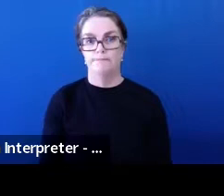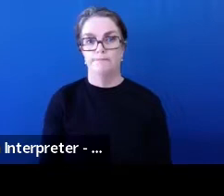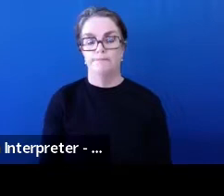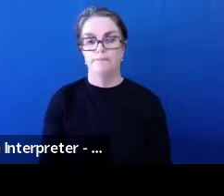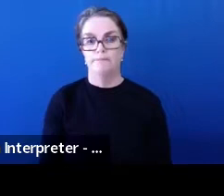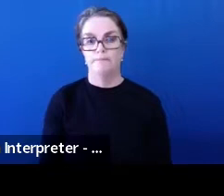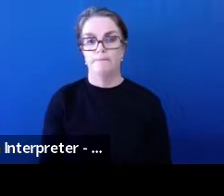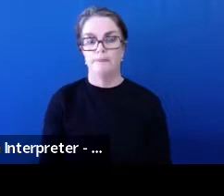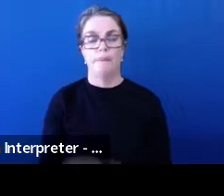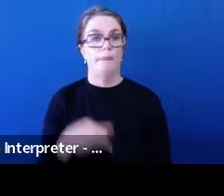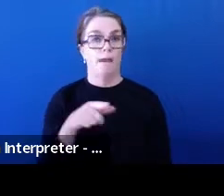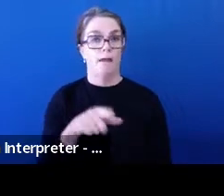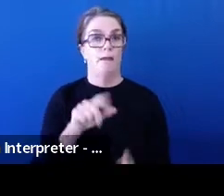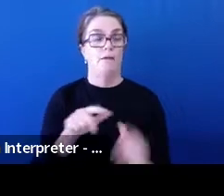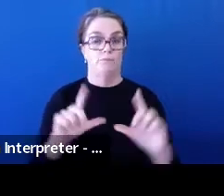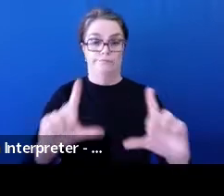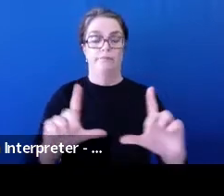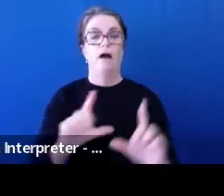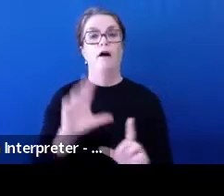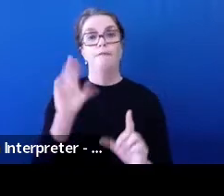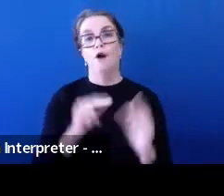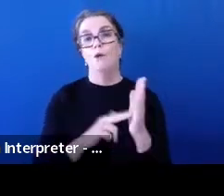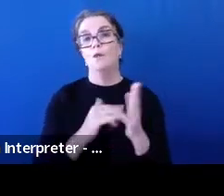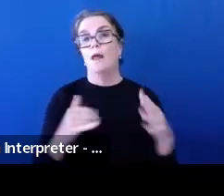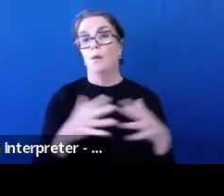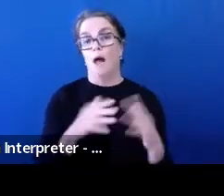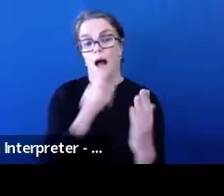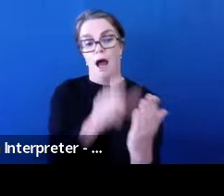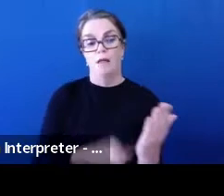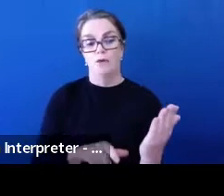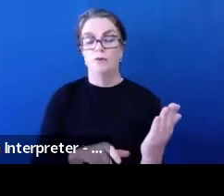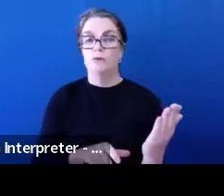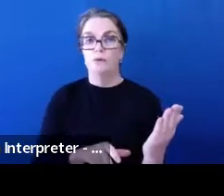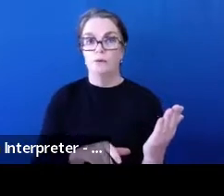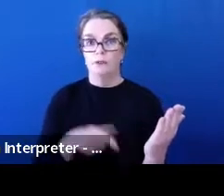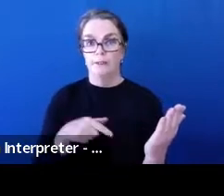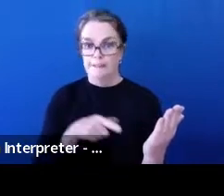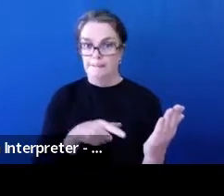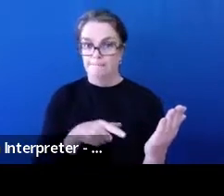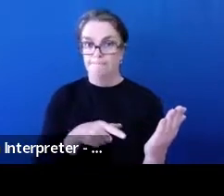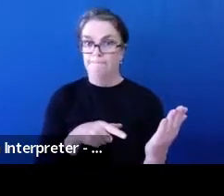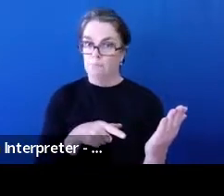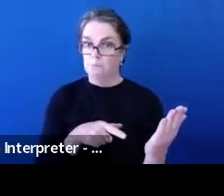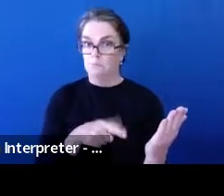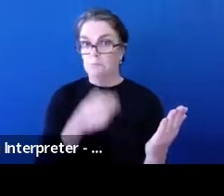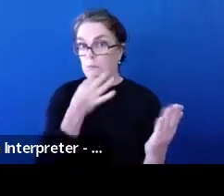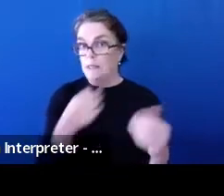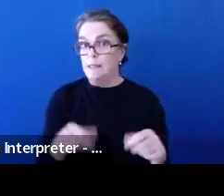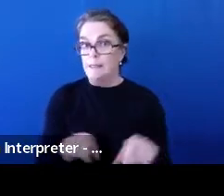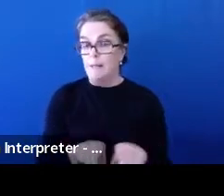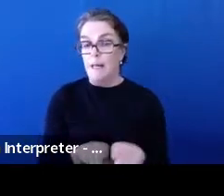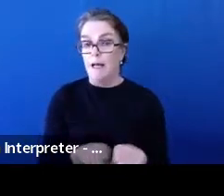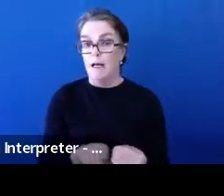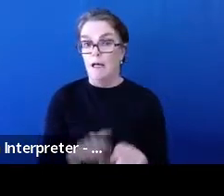This is from an article from New South Wales from someone I know very well. Makes a similar point. We need